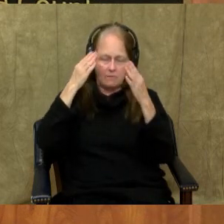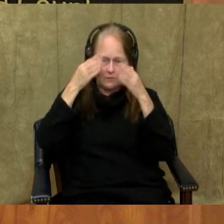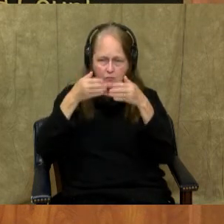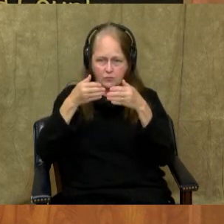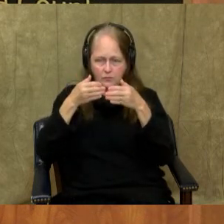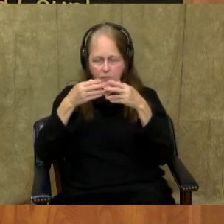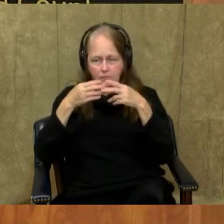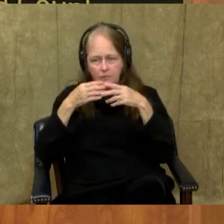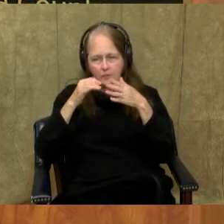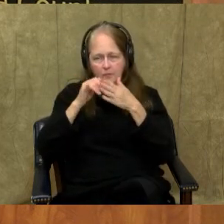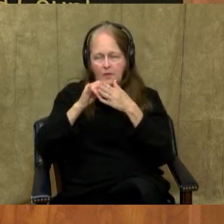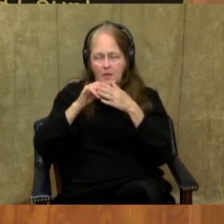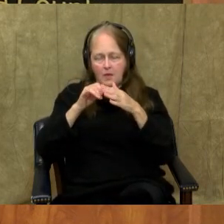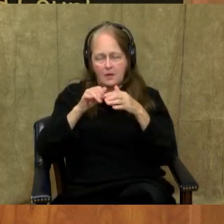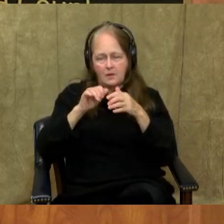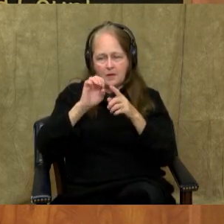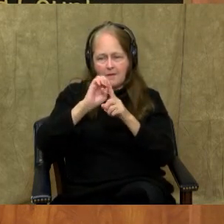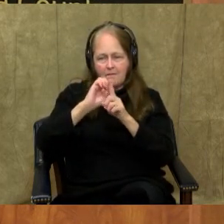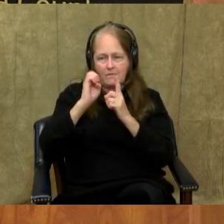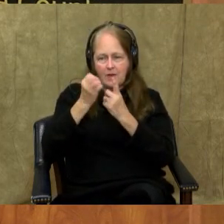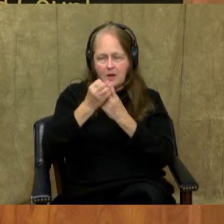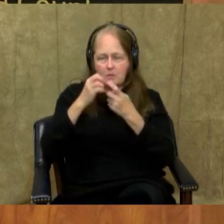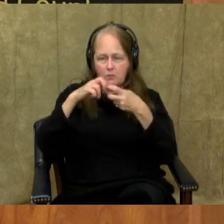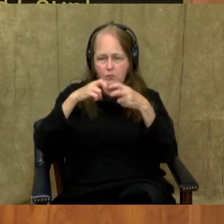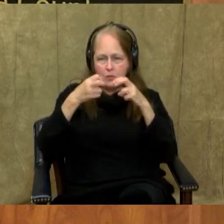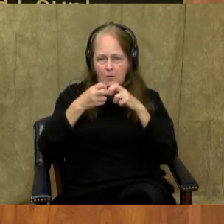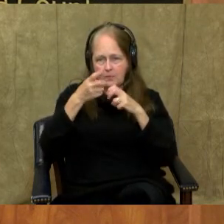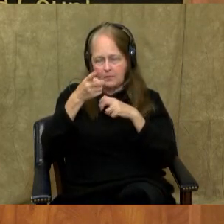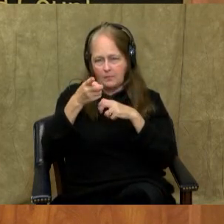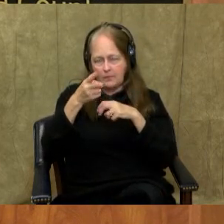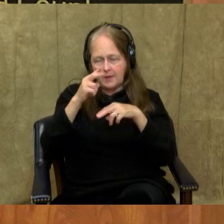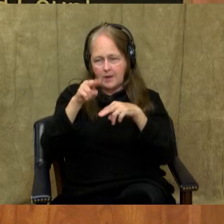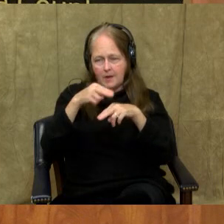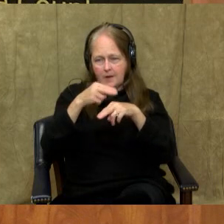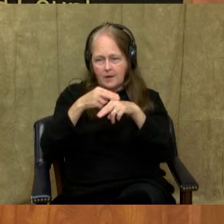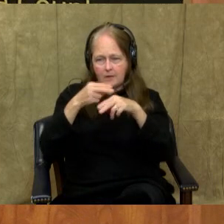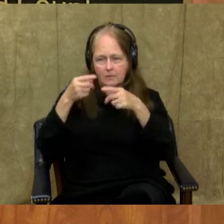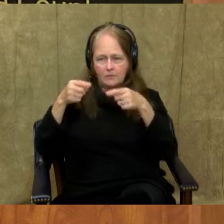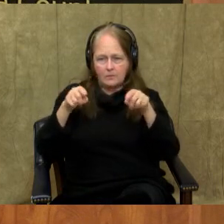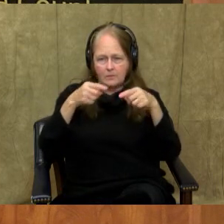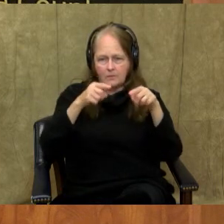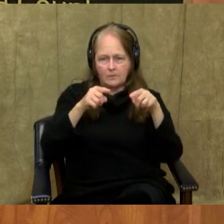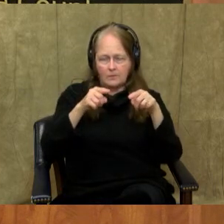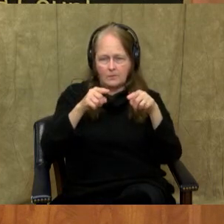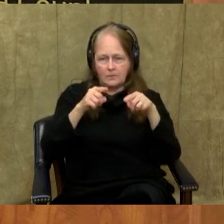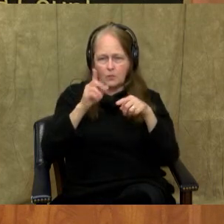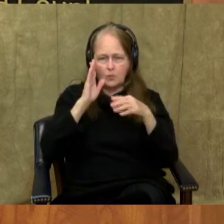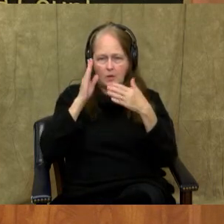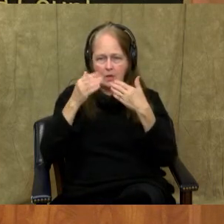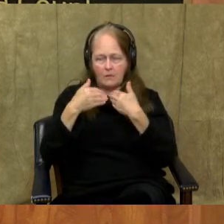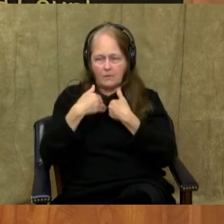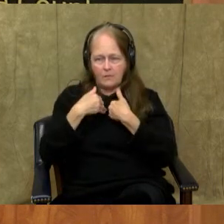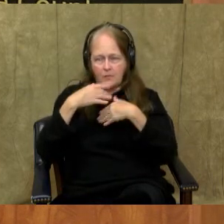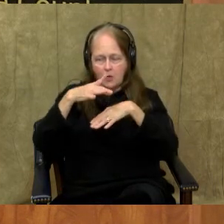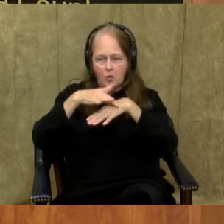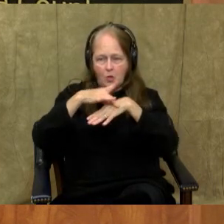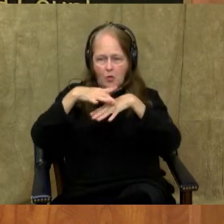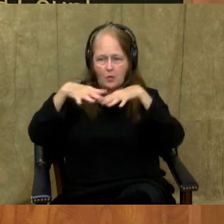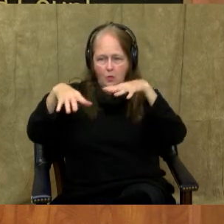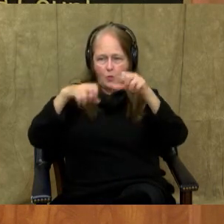the physical environment, the natural hazards. So let's look at some of those natural hazards that impact East Asia. Okay,